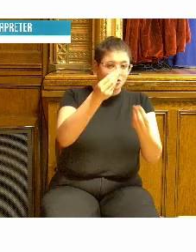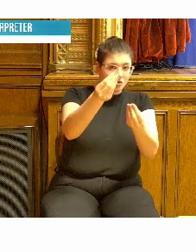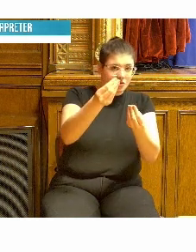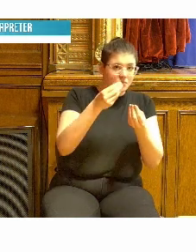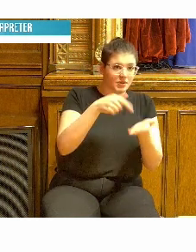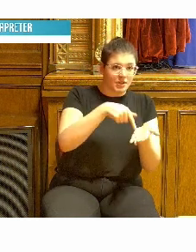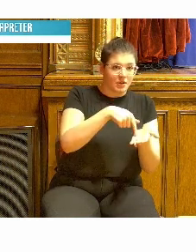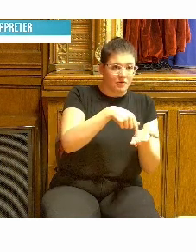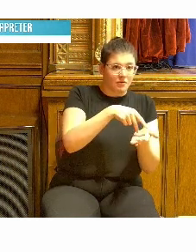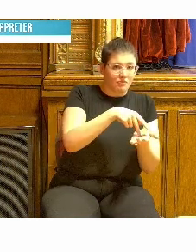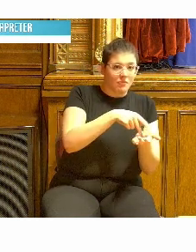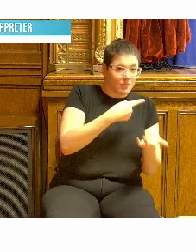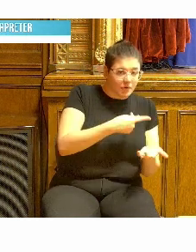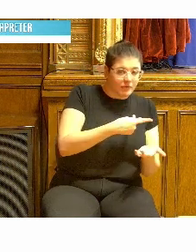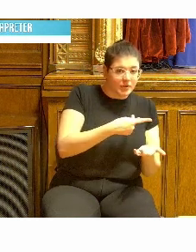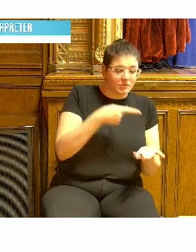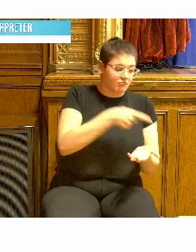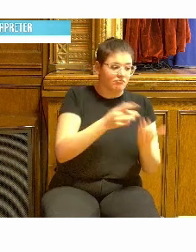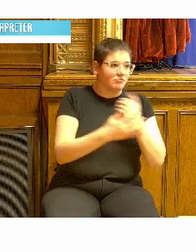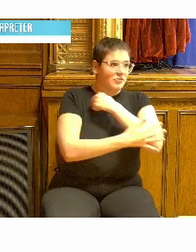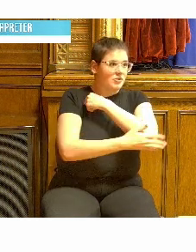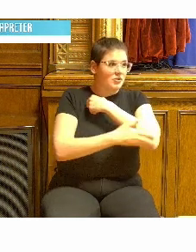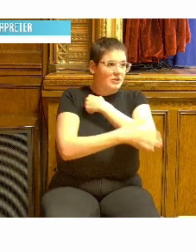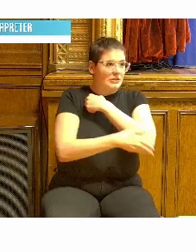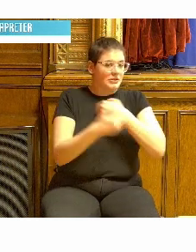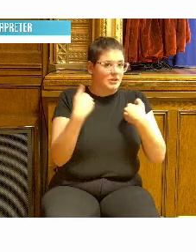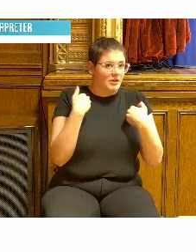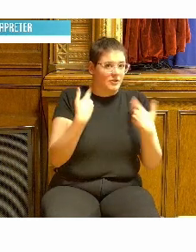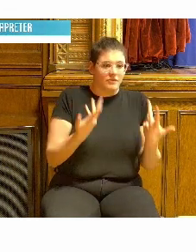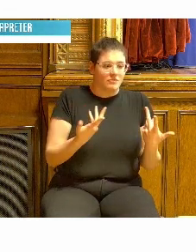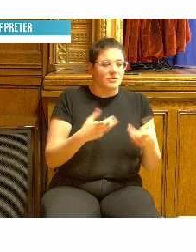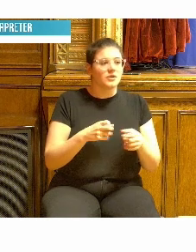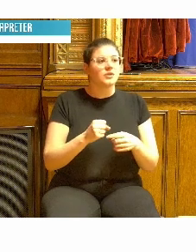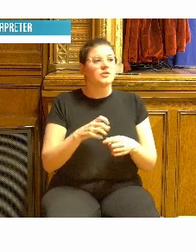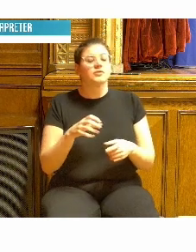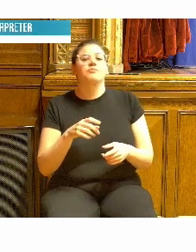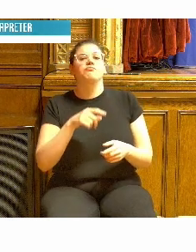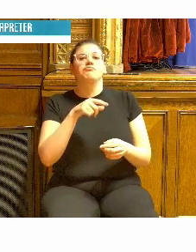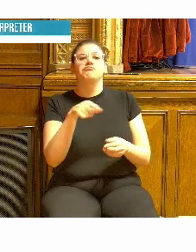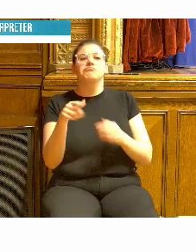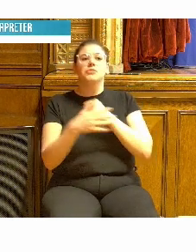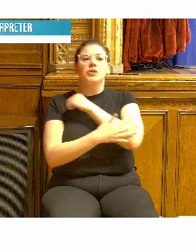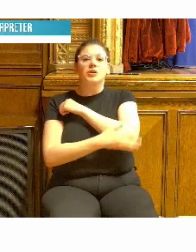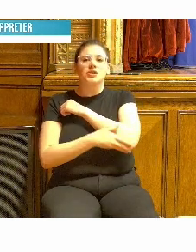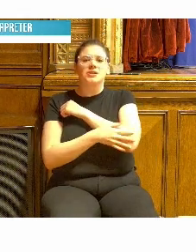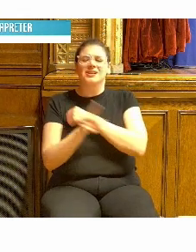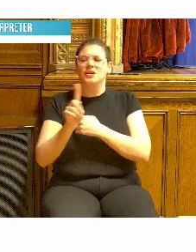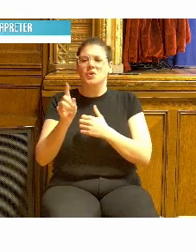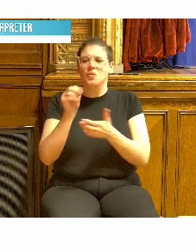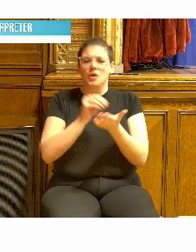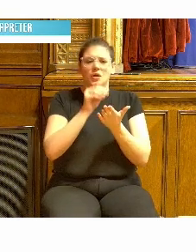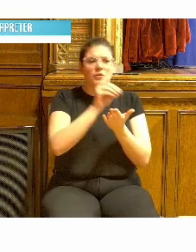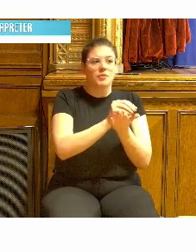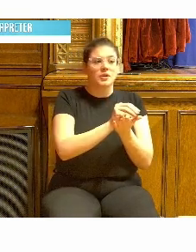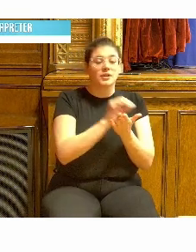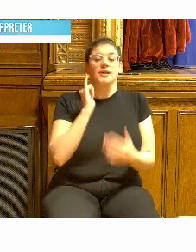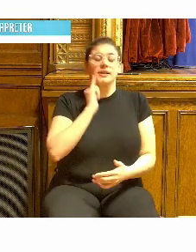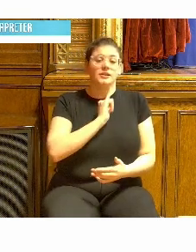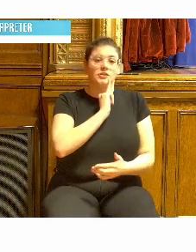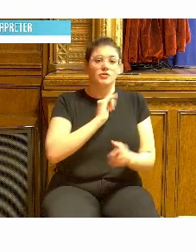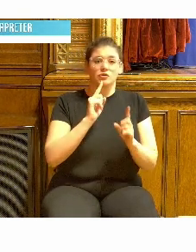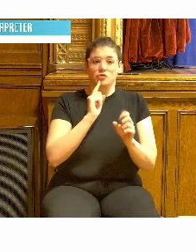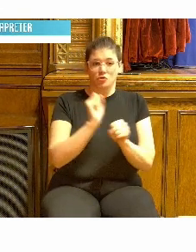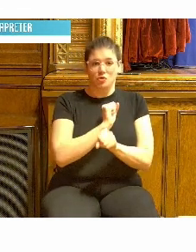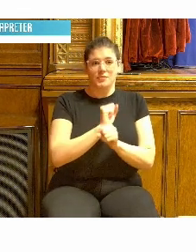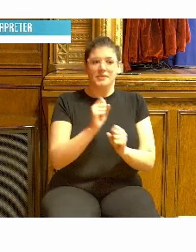gave them a country and everything. And then they said, oh, well, we don't know where you're going to put your country. They first went to Africa. They was going to put Israel in Africa. You people don't know